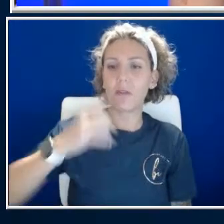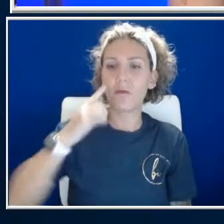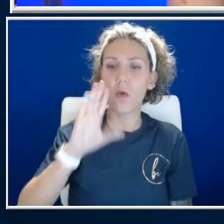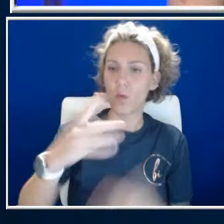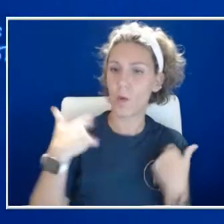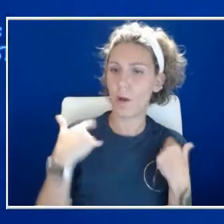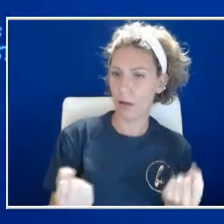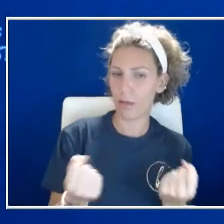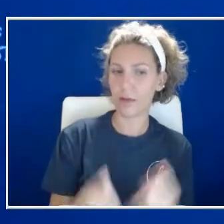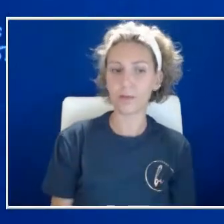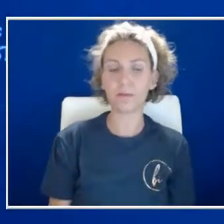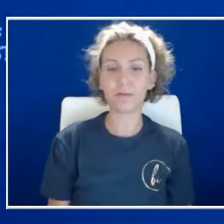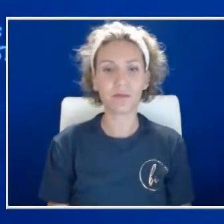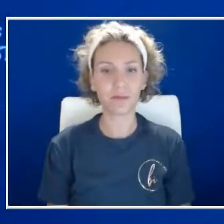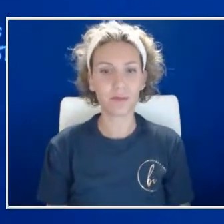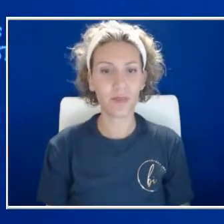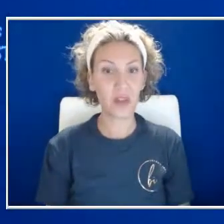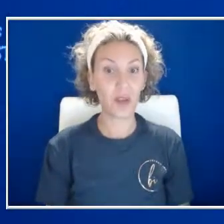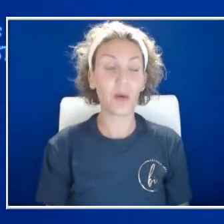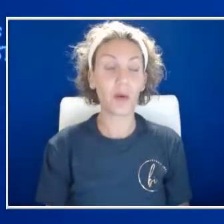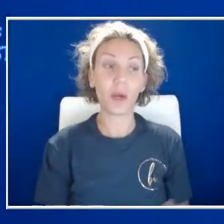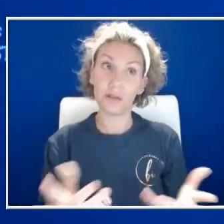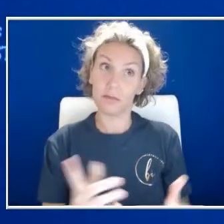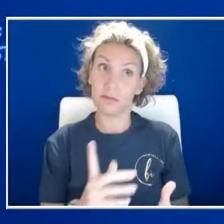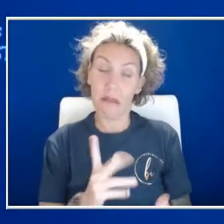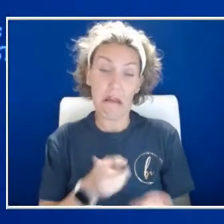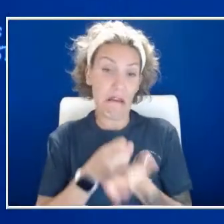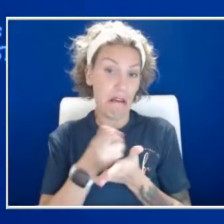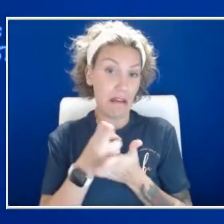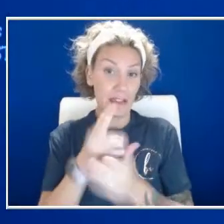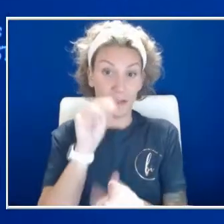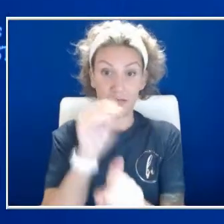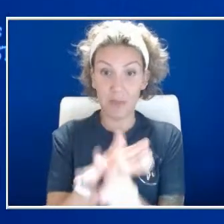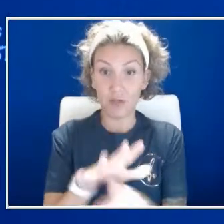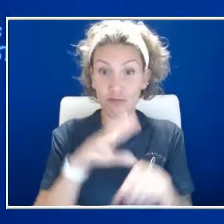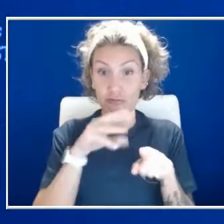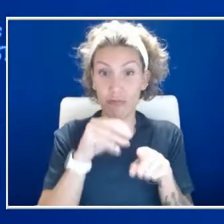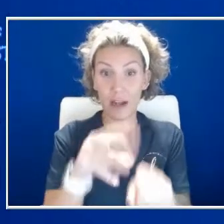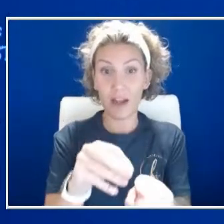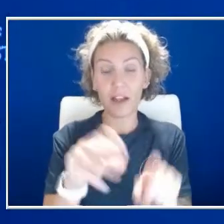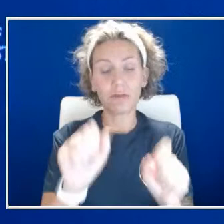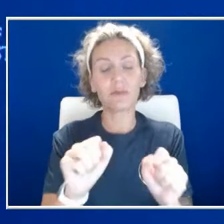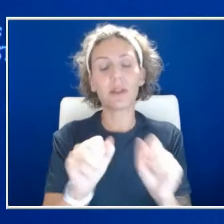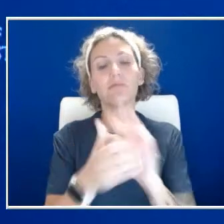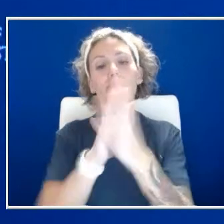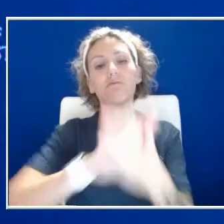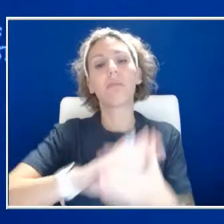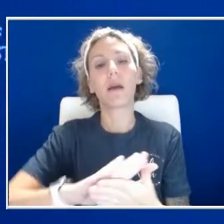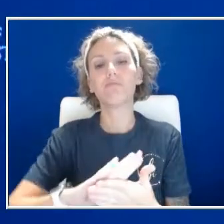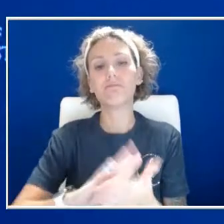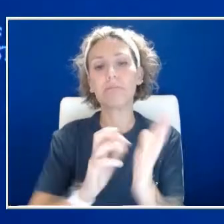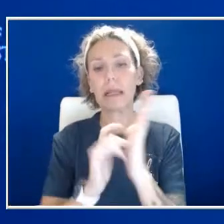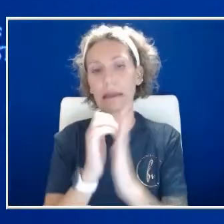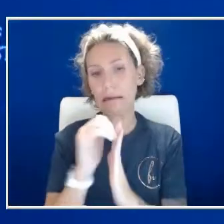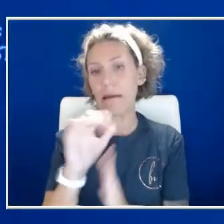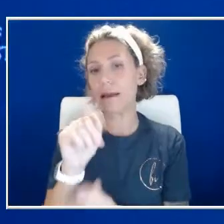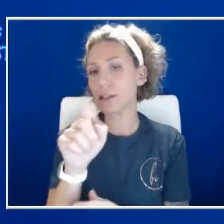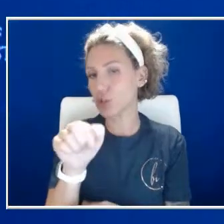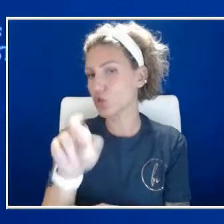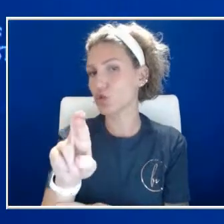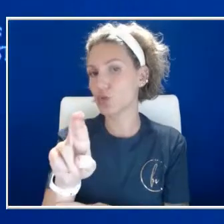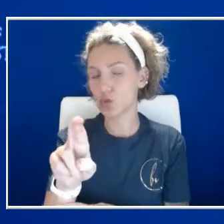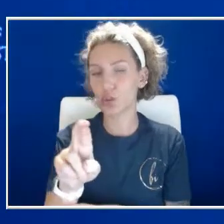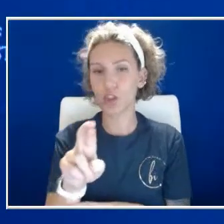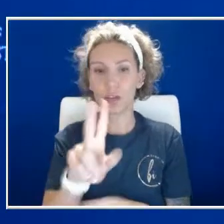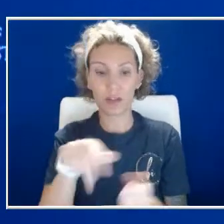no question about it that exposure to radiation can lead to cancer. So there are certain types of cancers that are directly